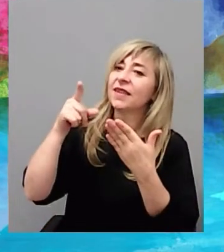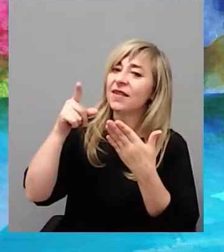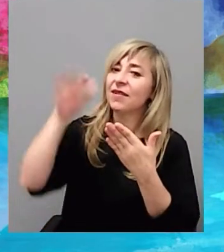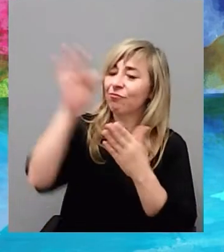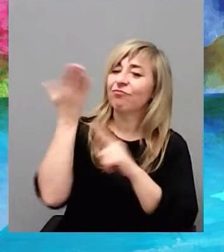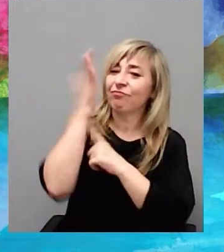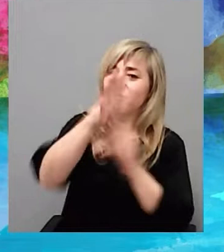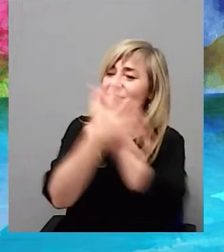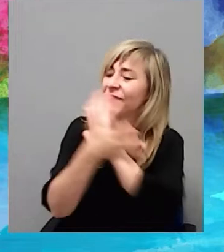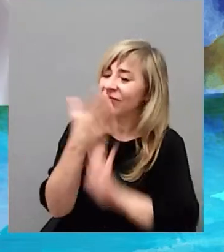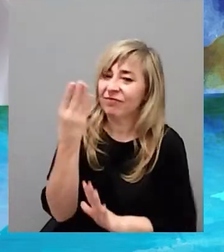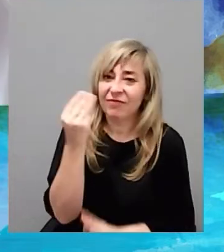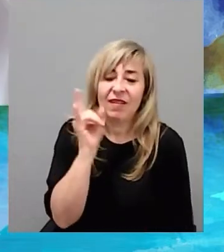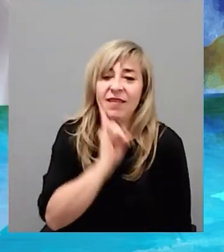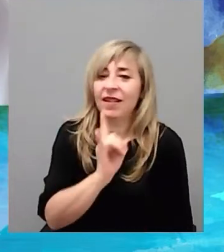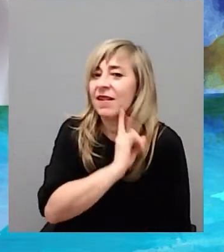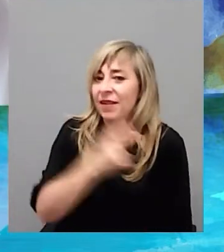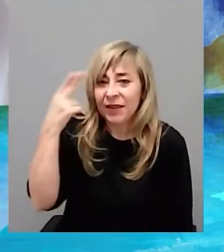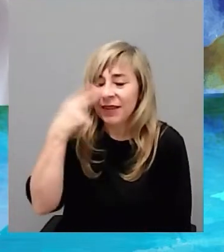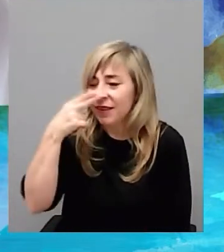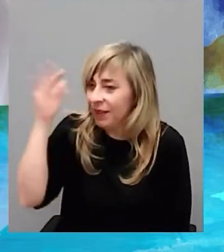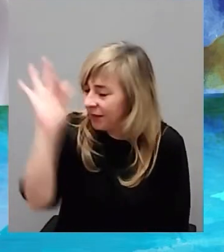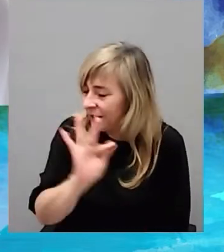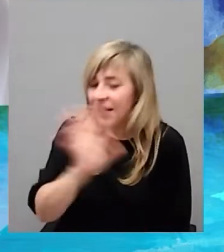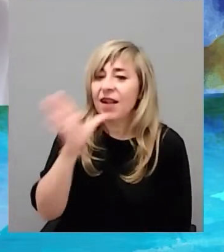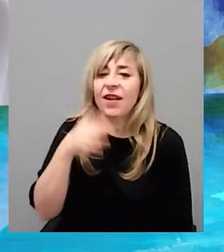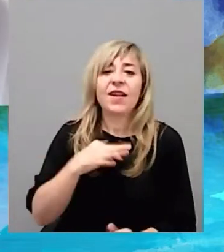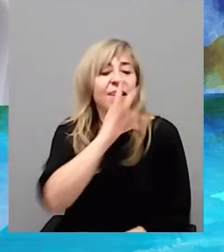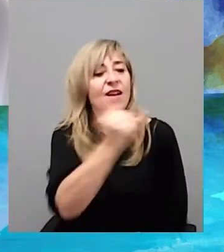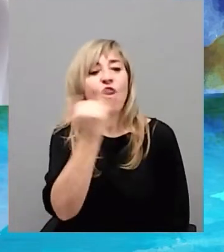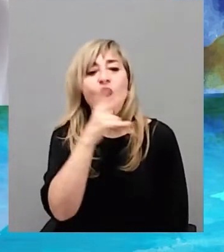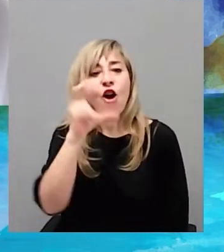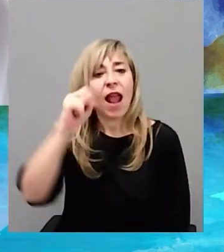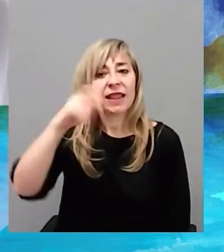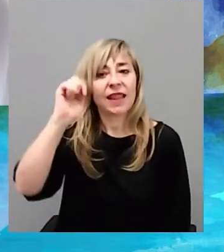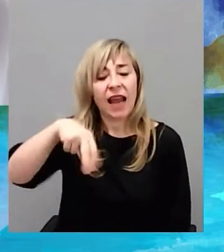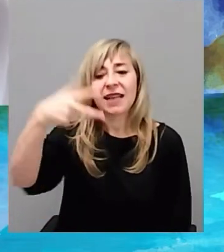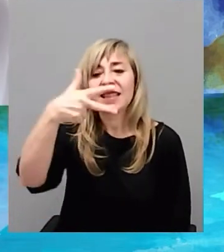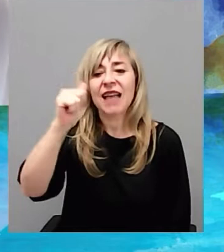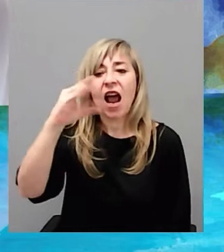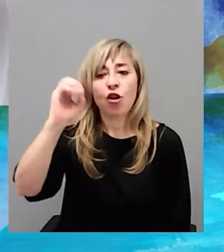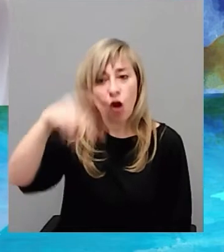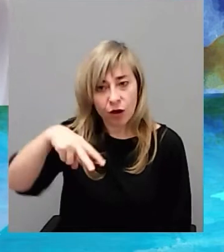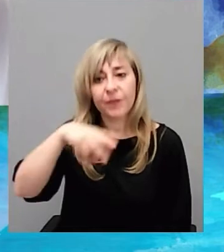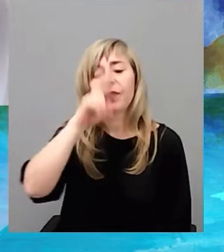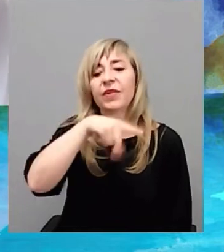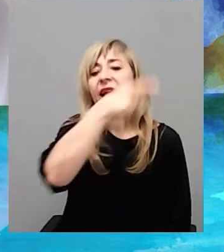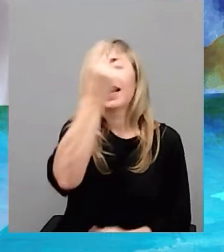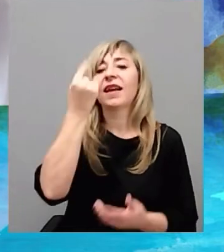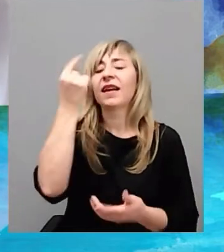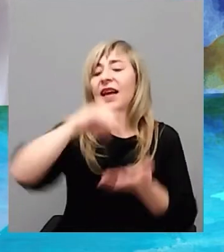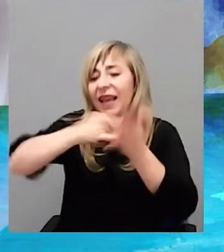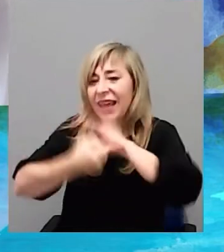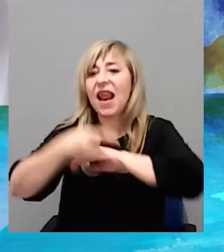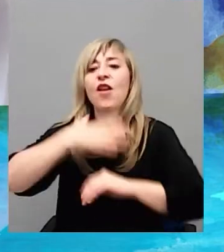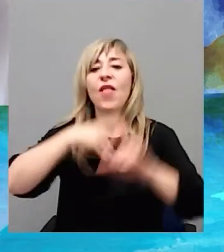Jonathan Chacon, Senior Accessibility Software Engineer at Cabify, that will speak about ciudades más